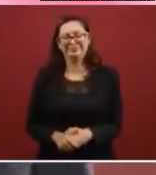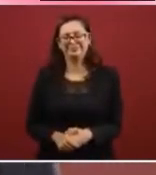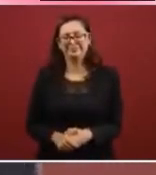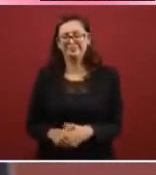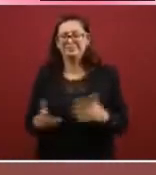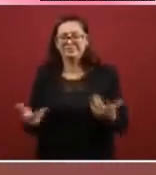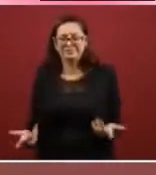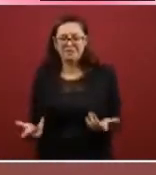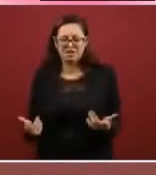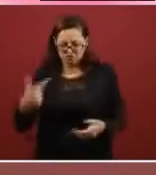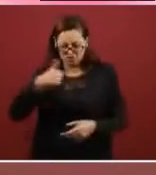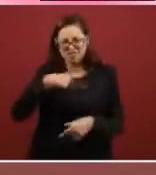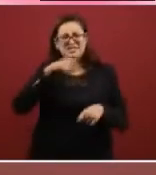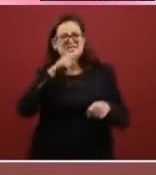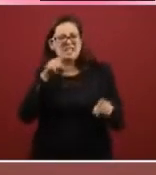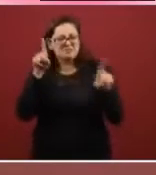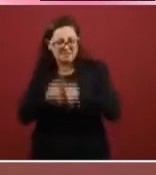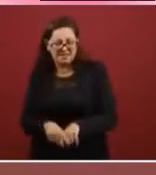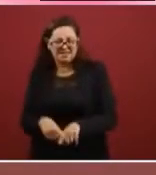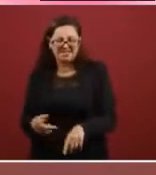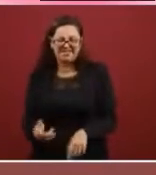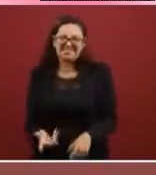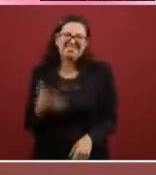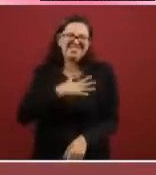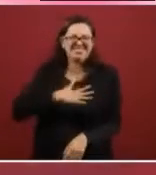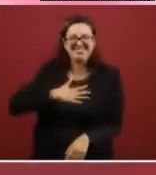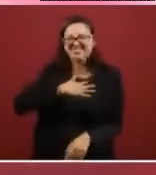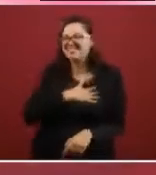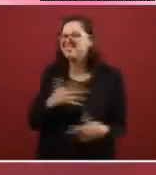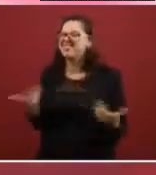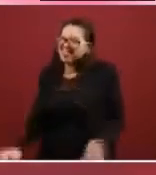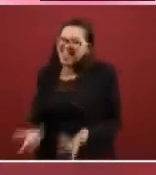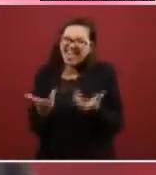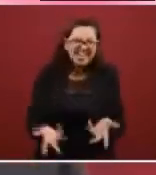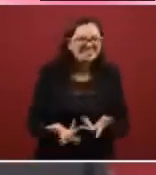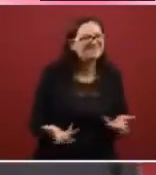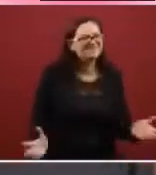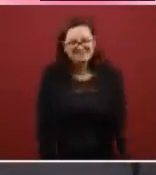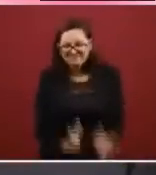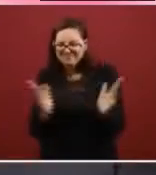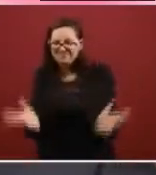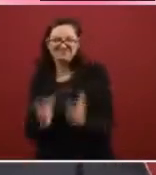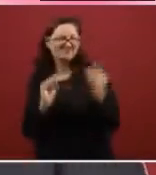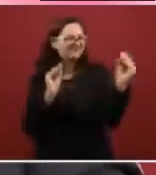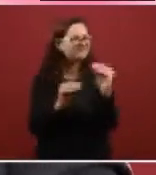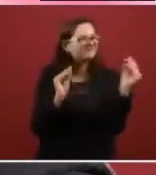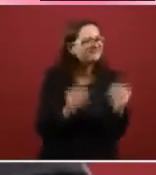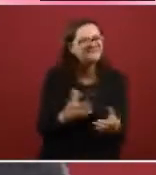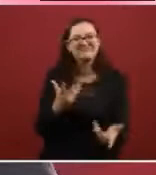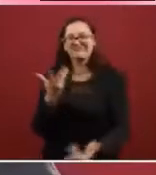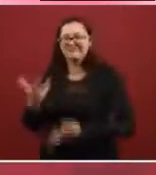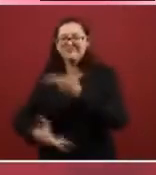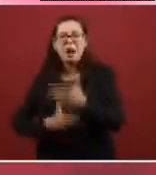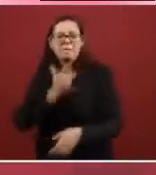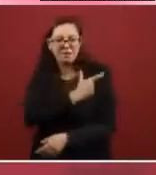polemizar. To start. Me gusta eso. A discussion. Porque, I like it.